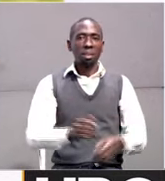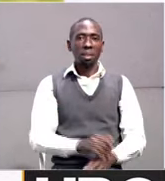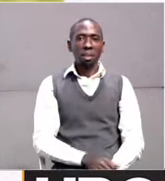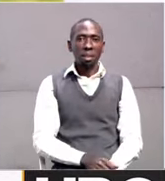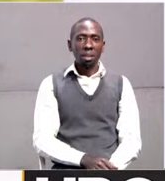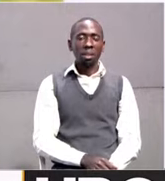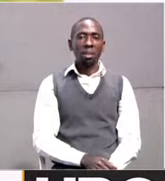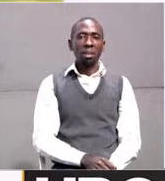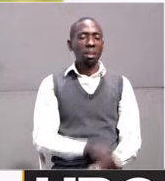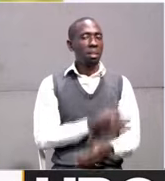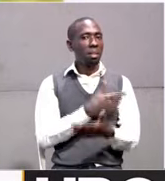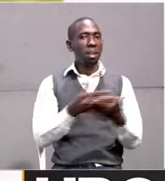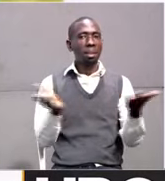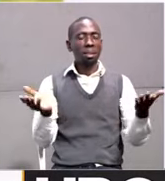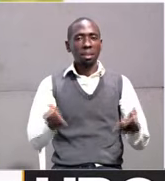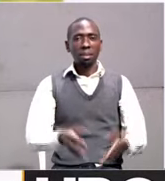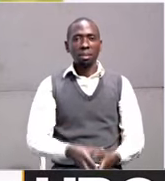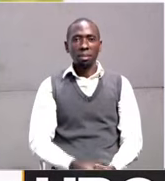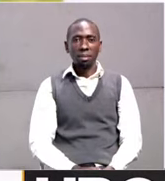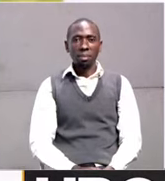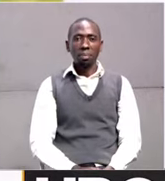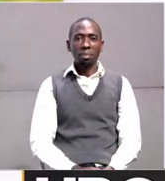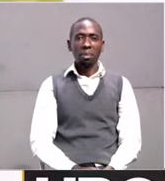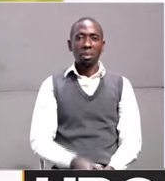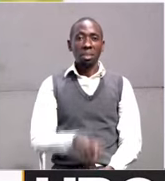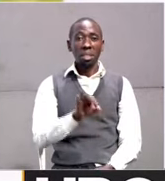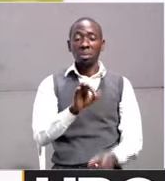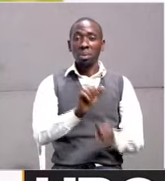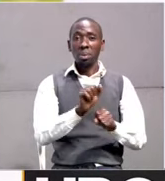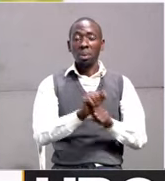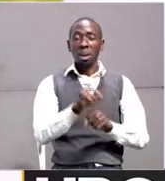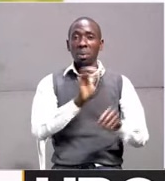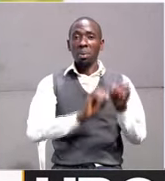a vagabond, if you don't work